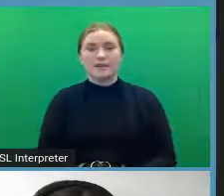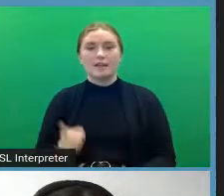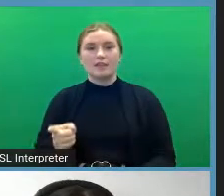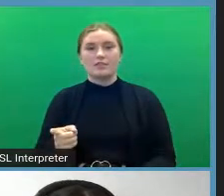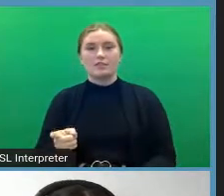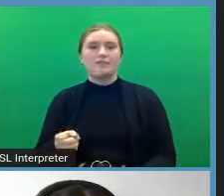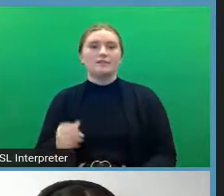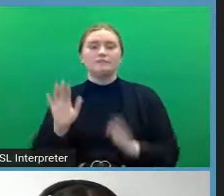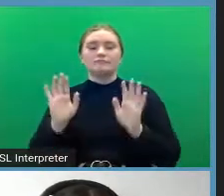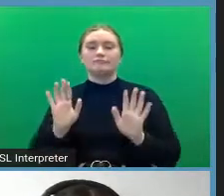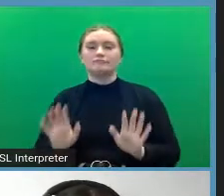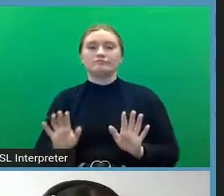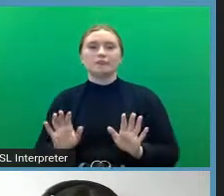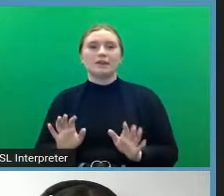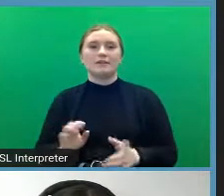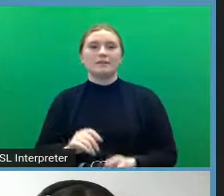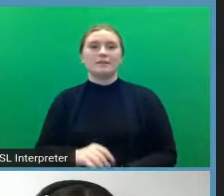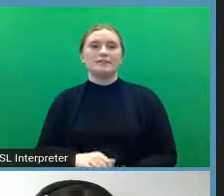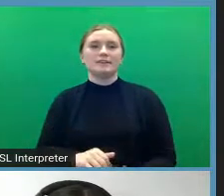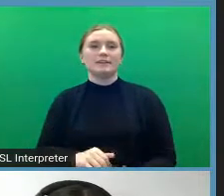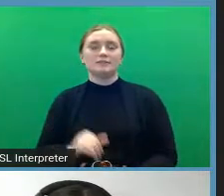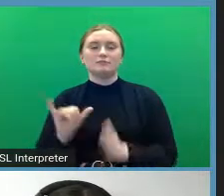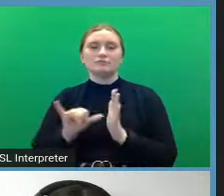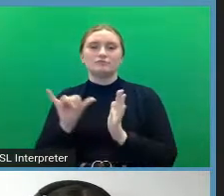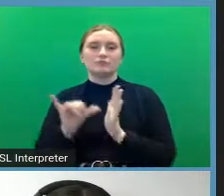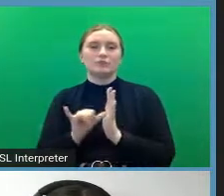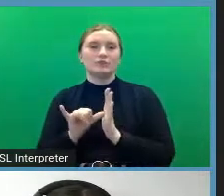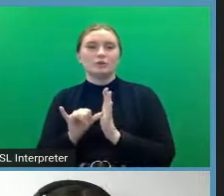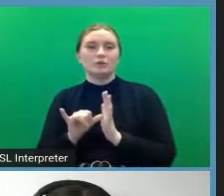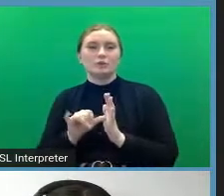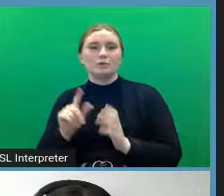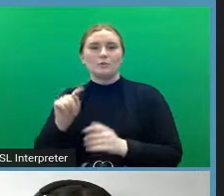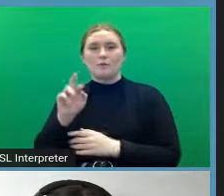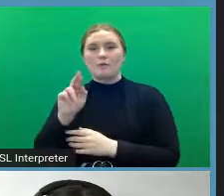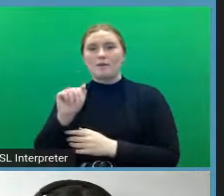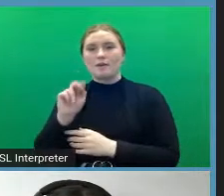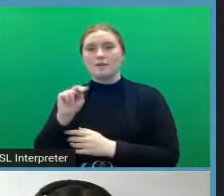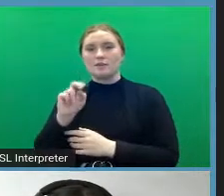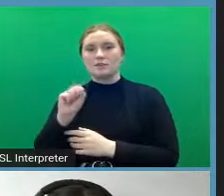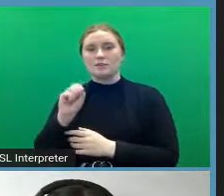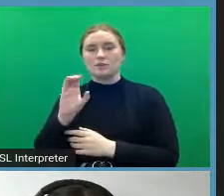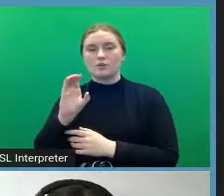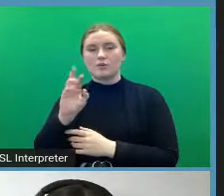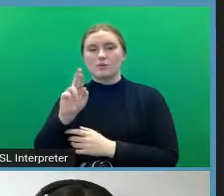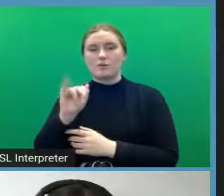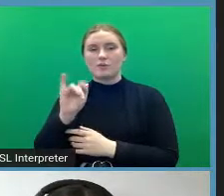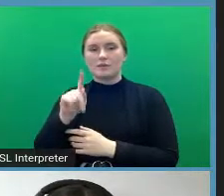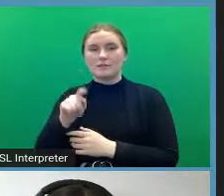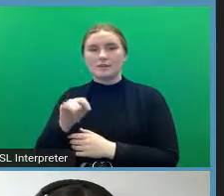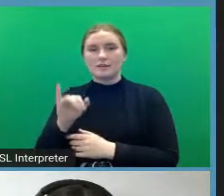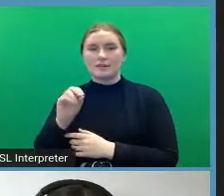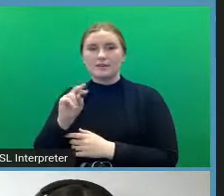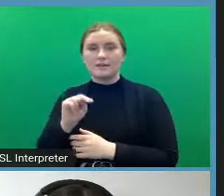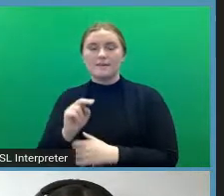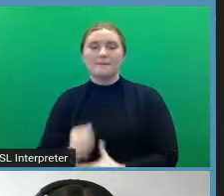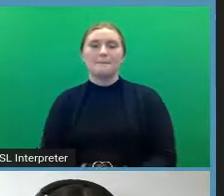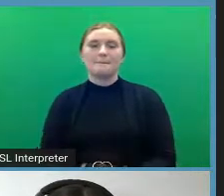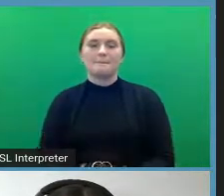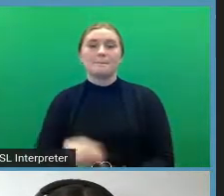auto transcription. And so when you click duplicate and edit, it opens up a window